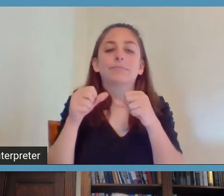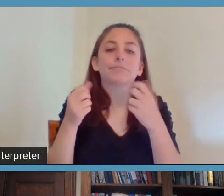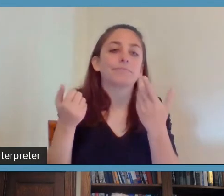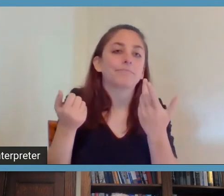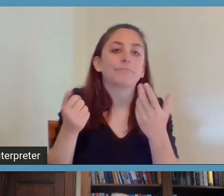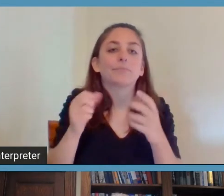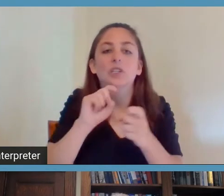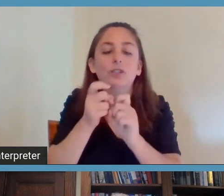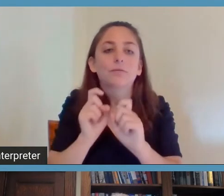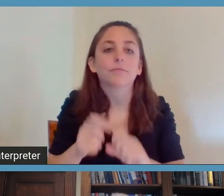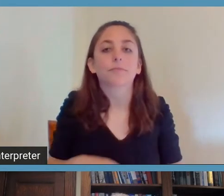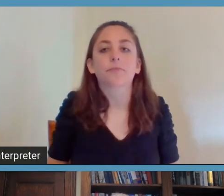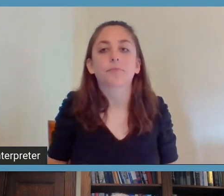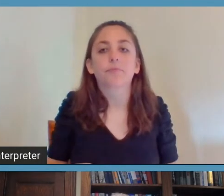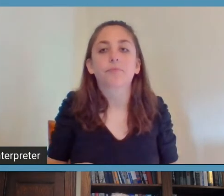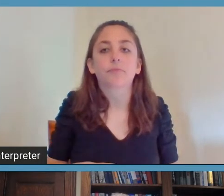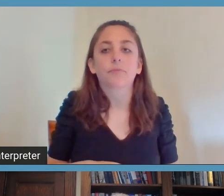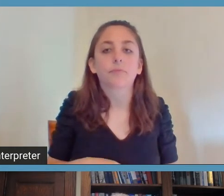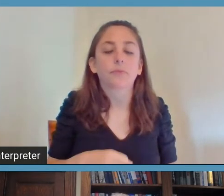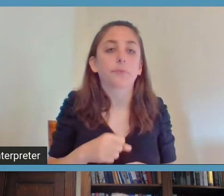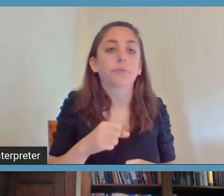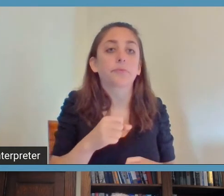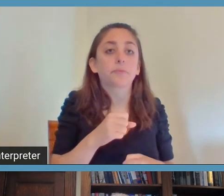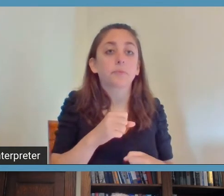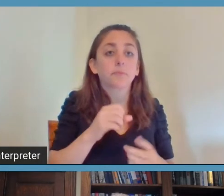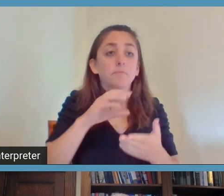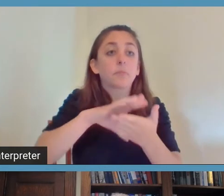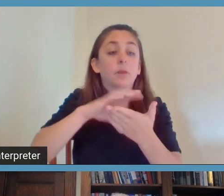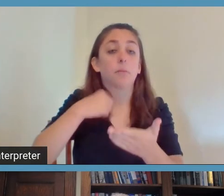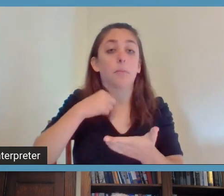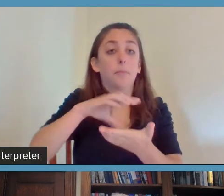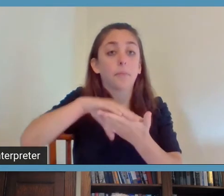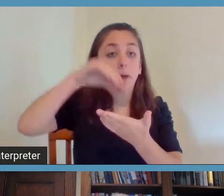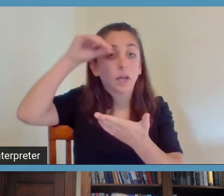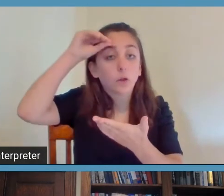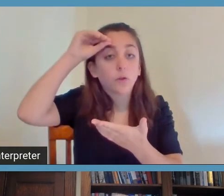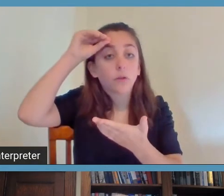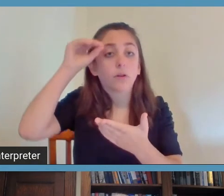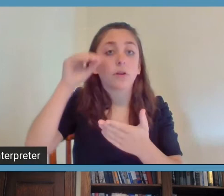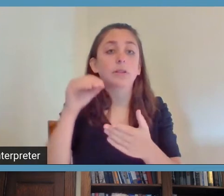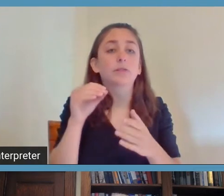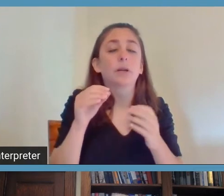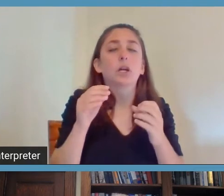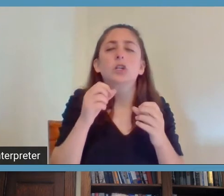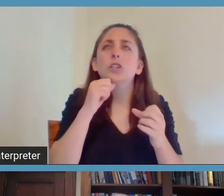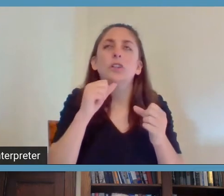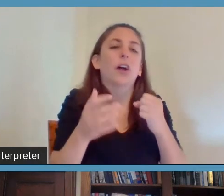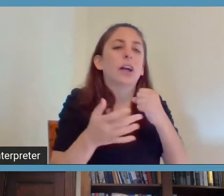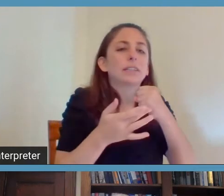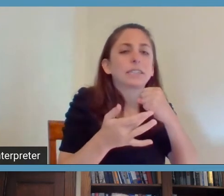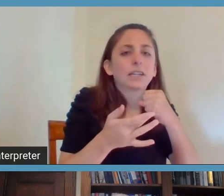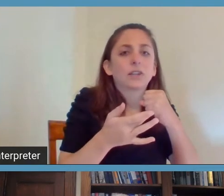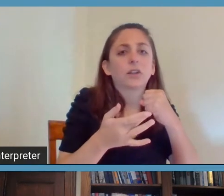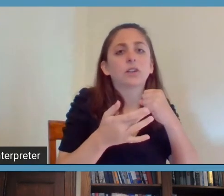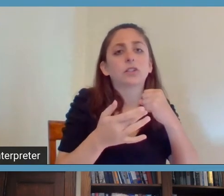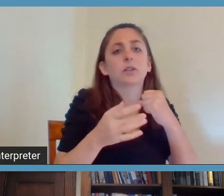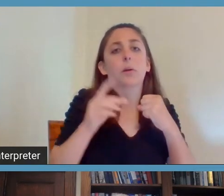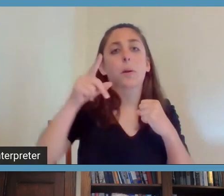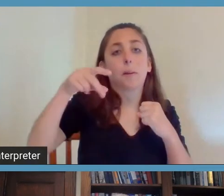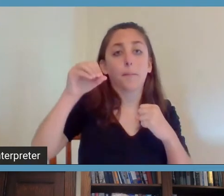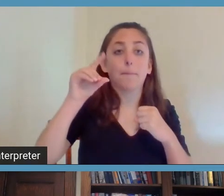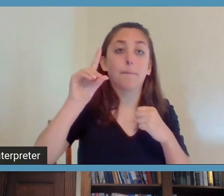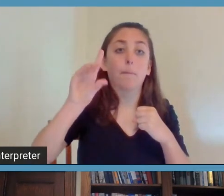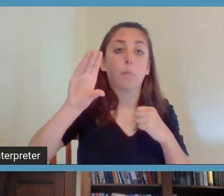me personally, the absolute biggest learning curve was not necessarily the tech or anything like that. It was the podcast